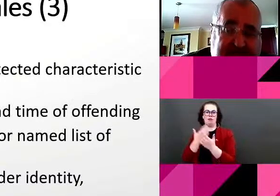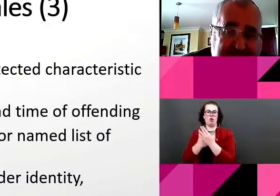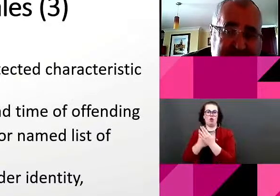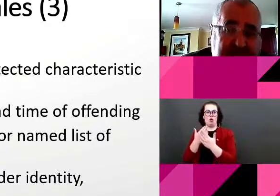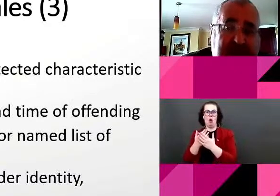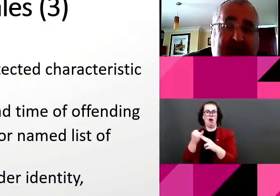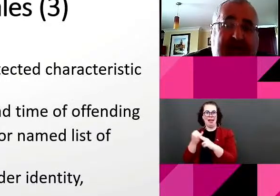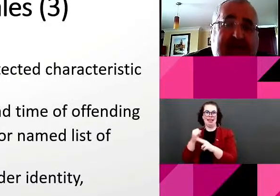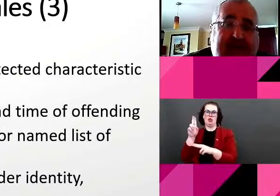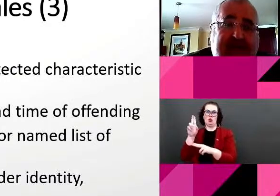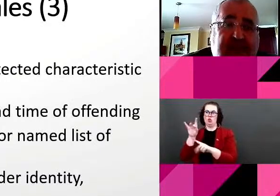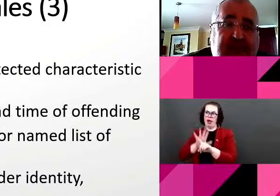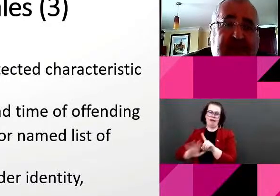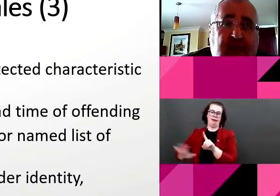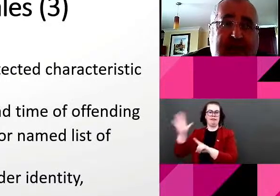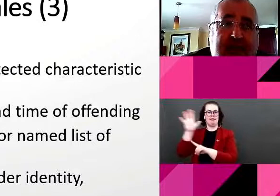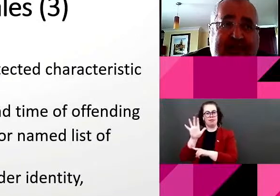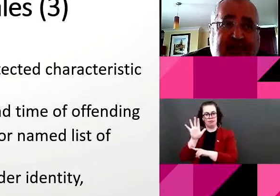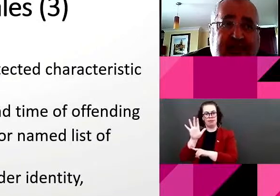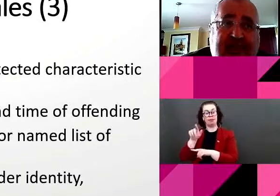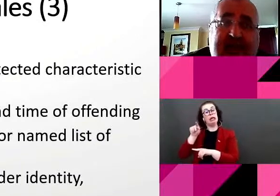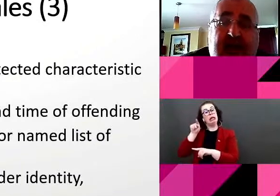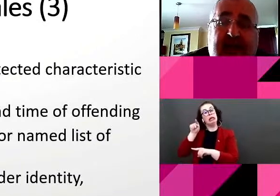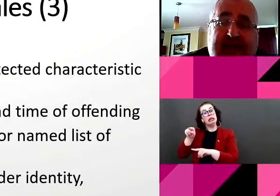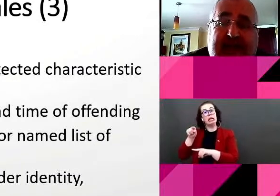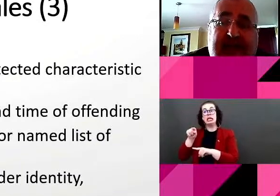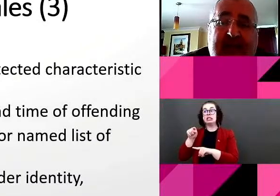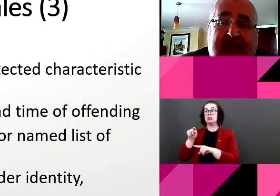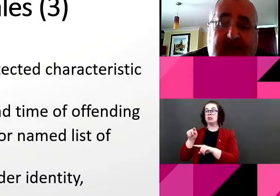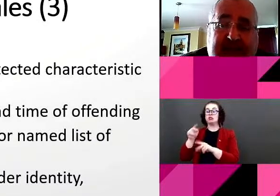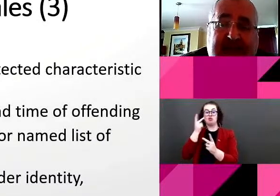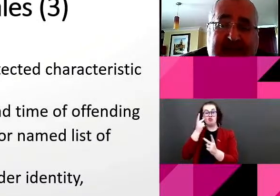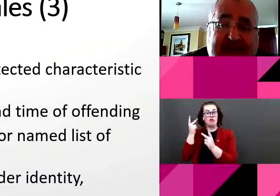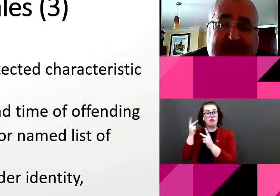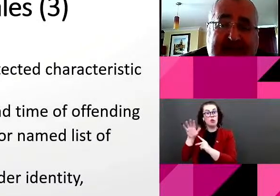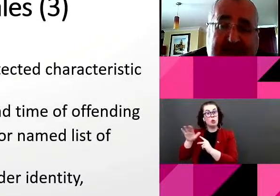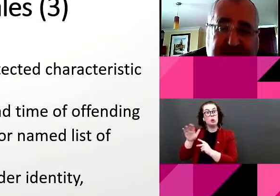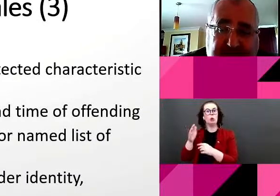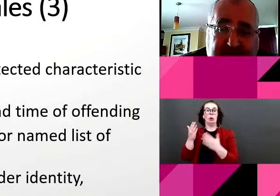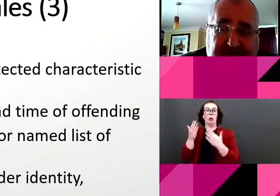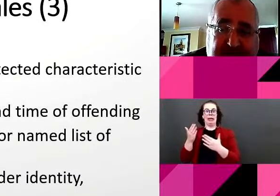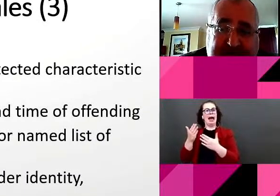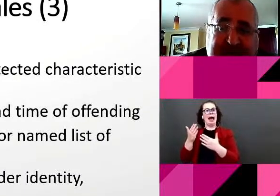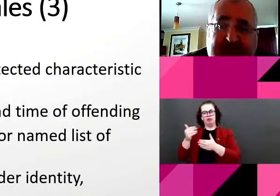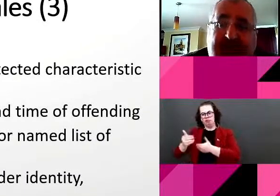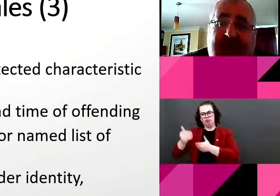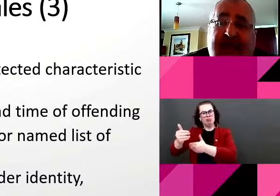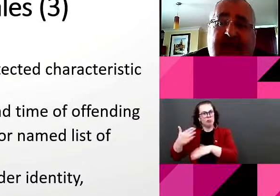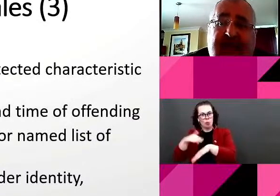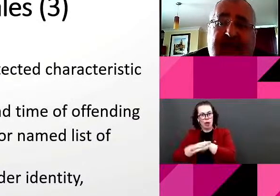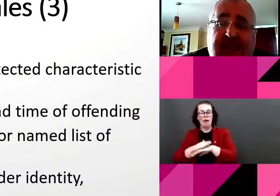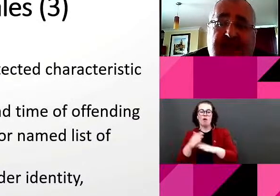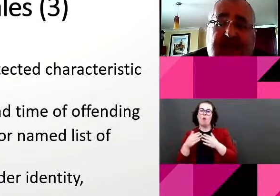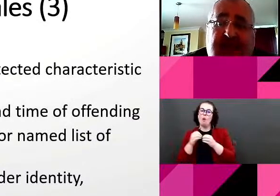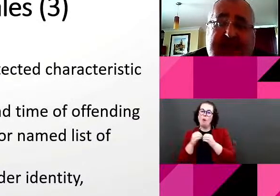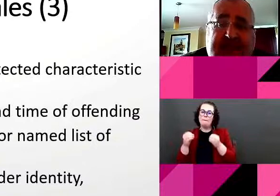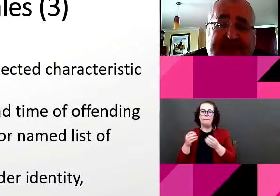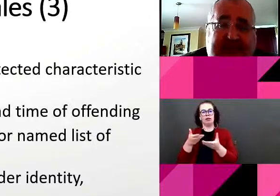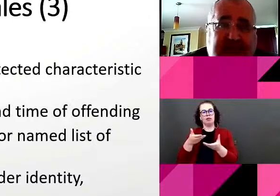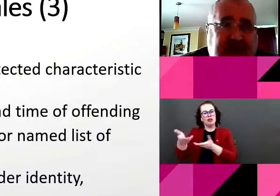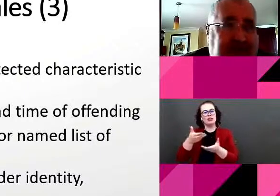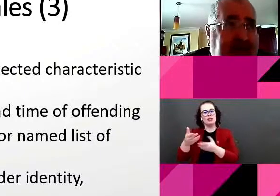in Britain. This review is actually now at the public consultation phase, and they have issued a